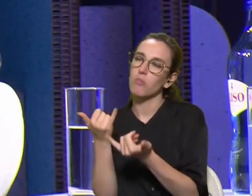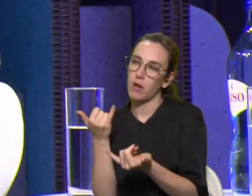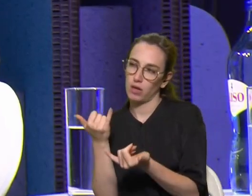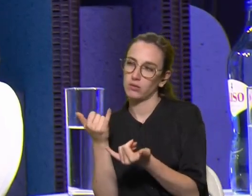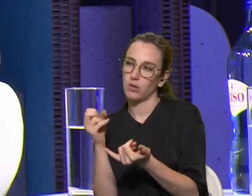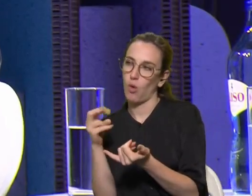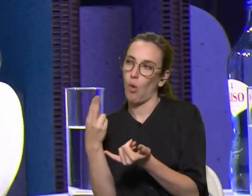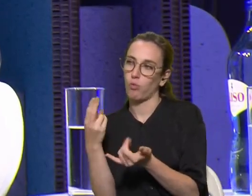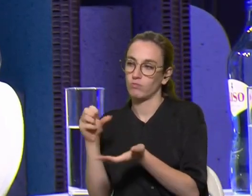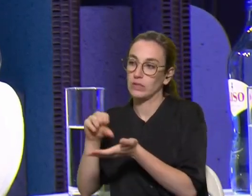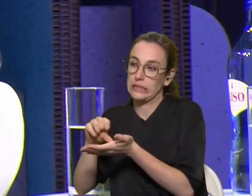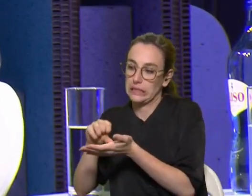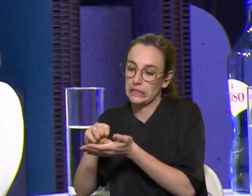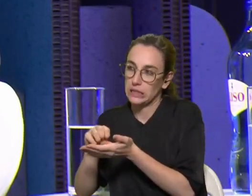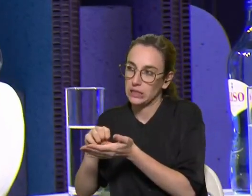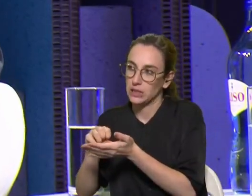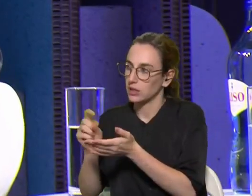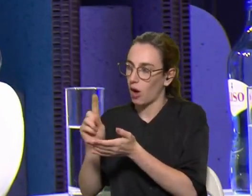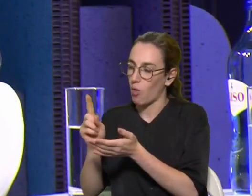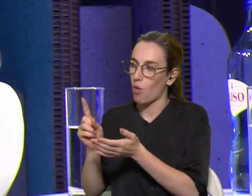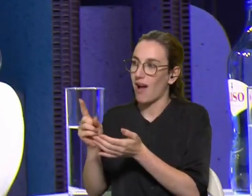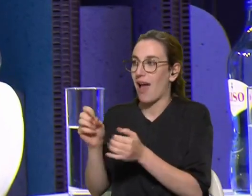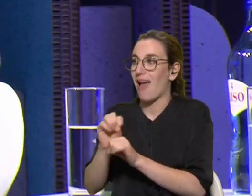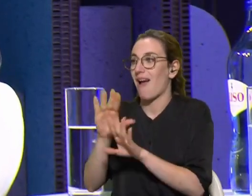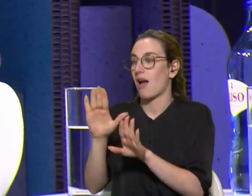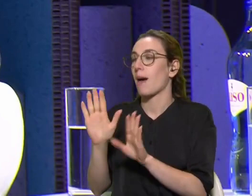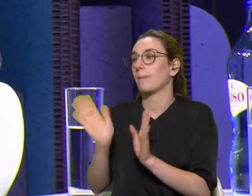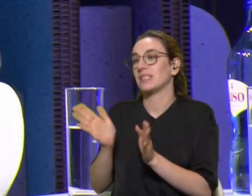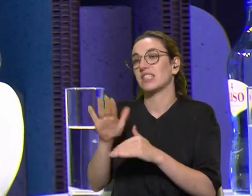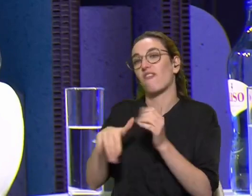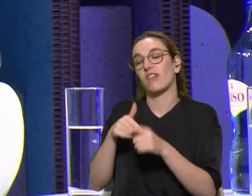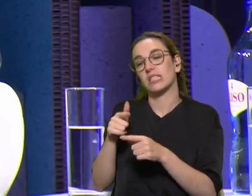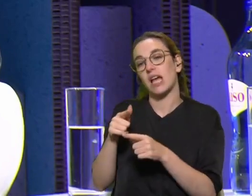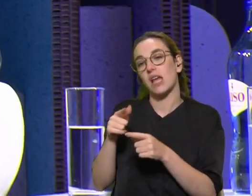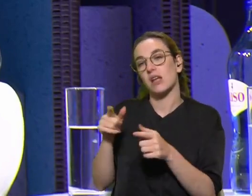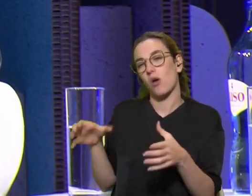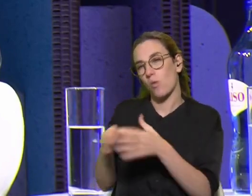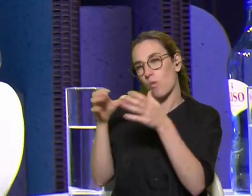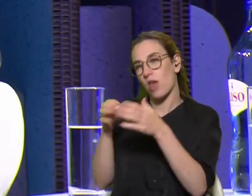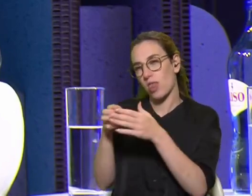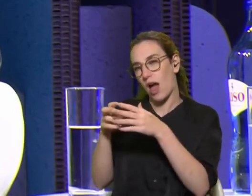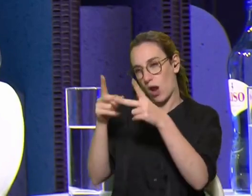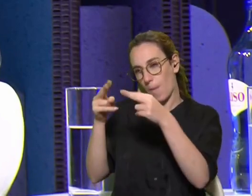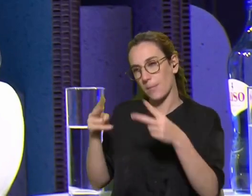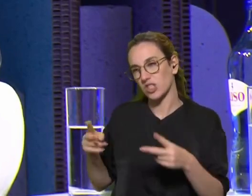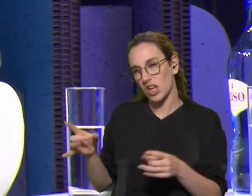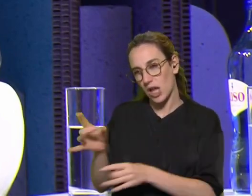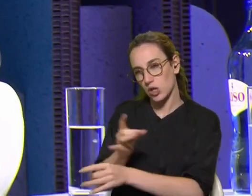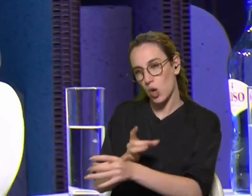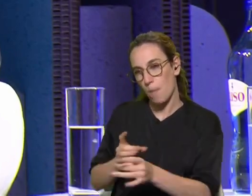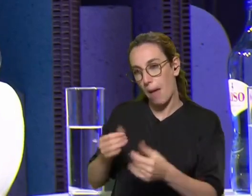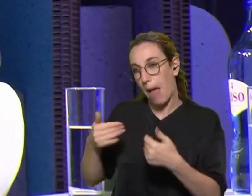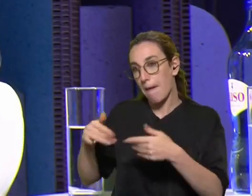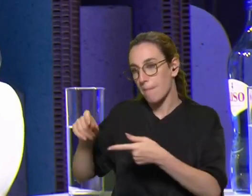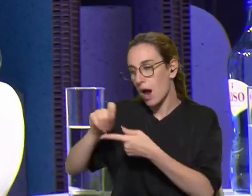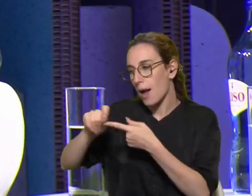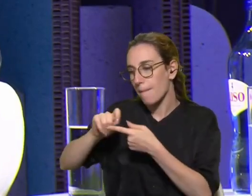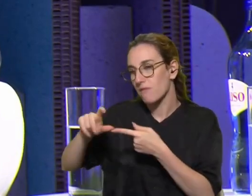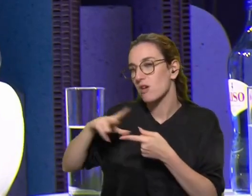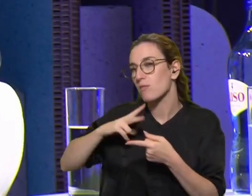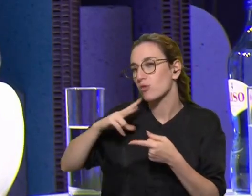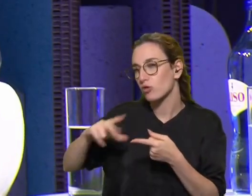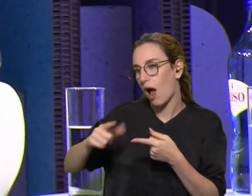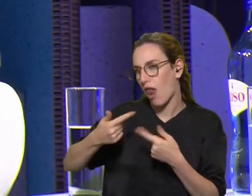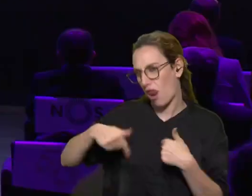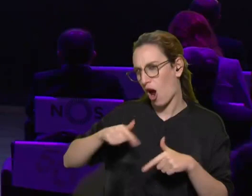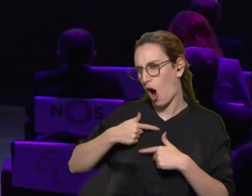automation or decentralization obviously has to be done in community terms. I've already mentioned that that's a European strategy. But what